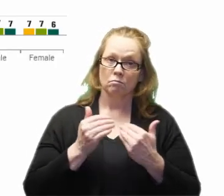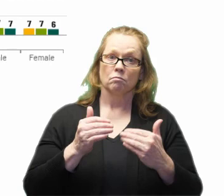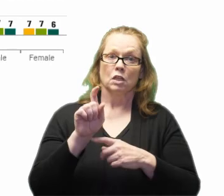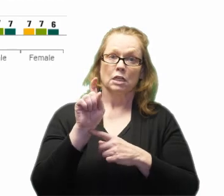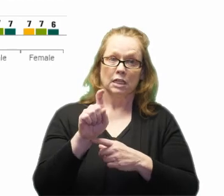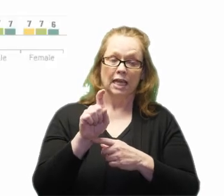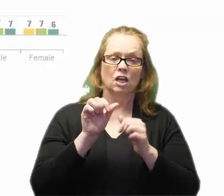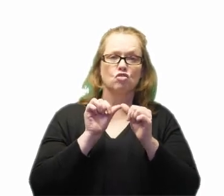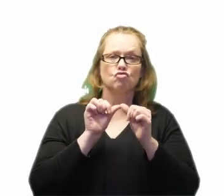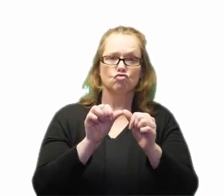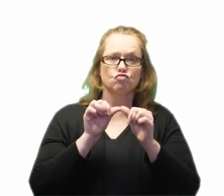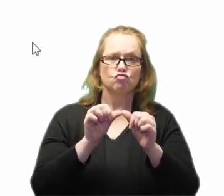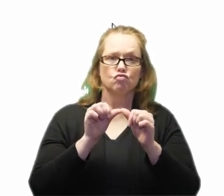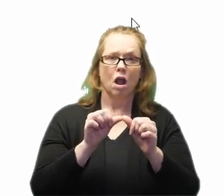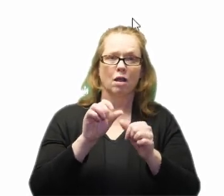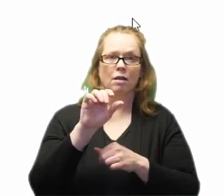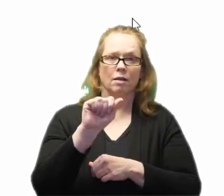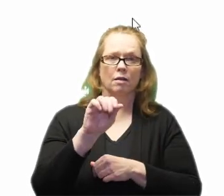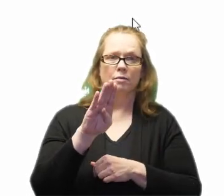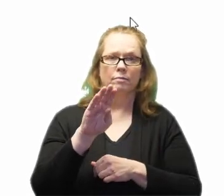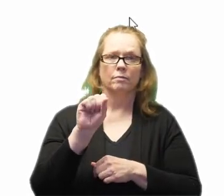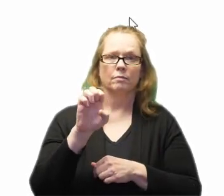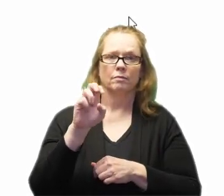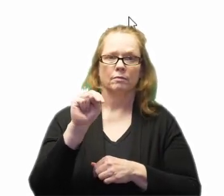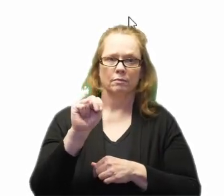Click the Chronic Absenteeism tab